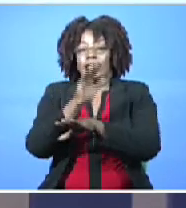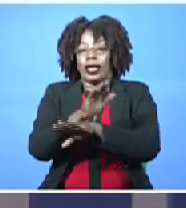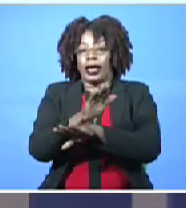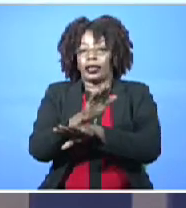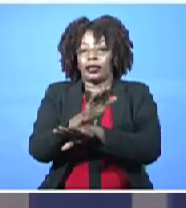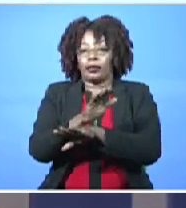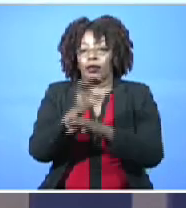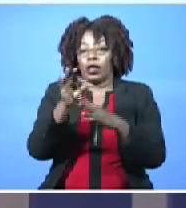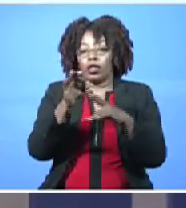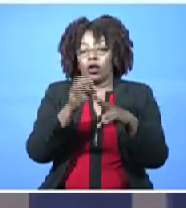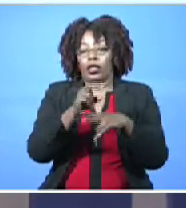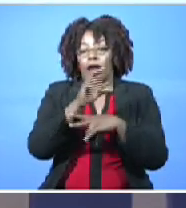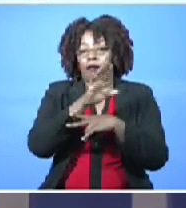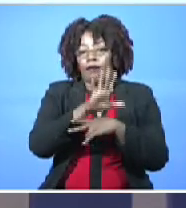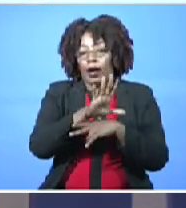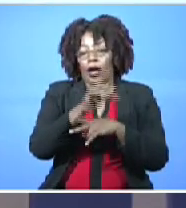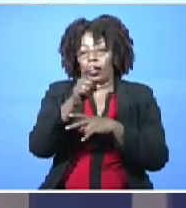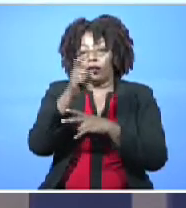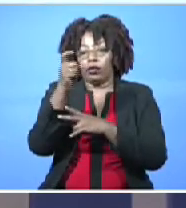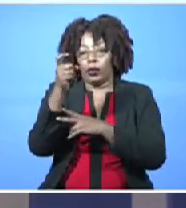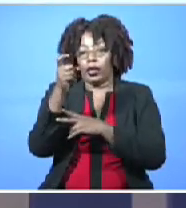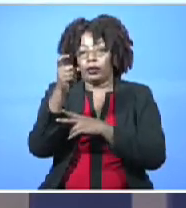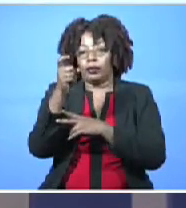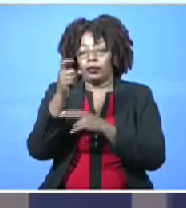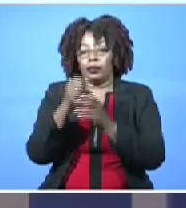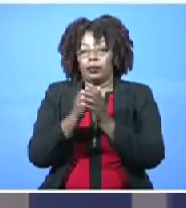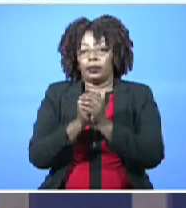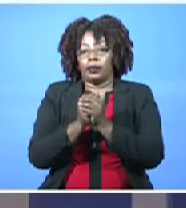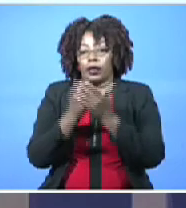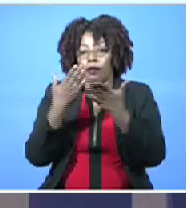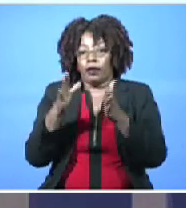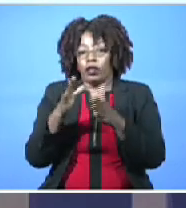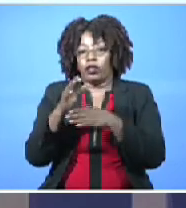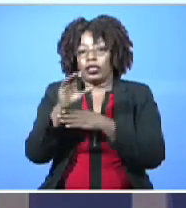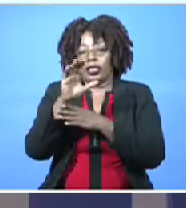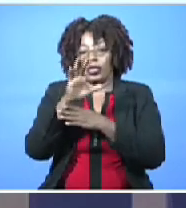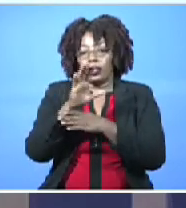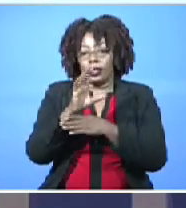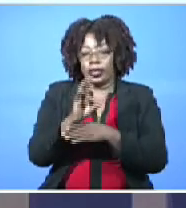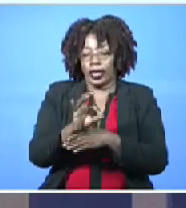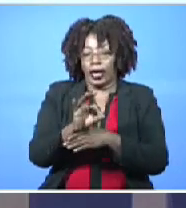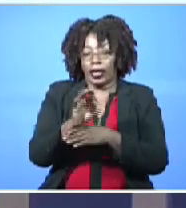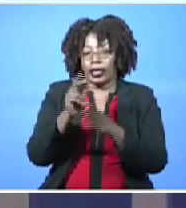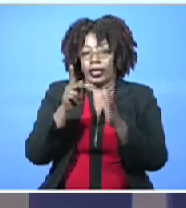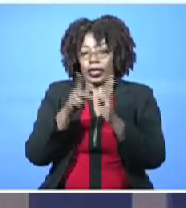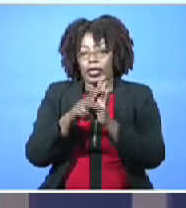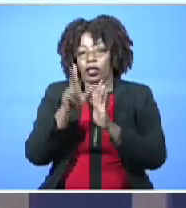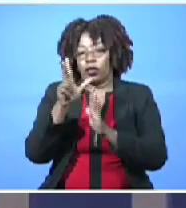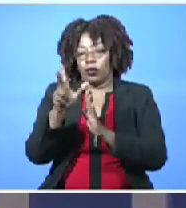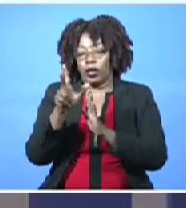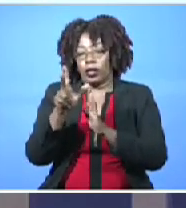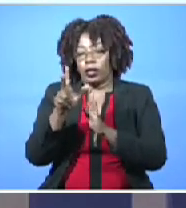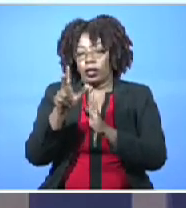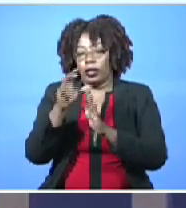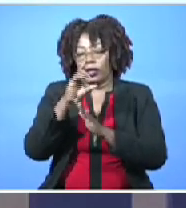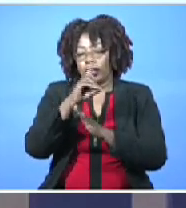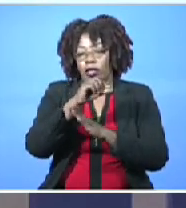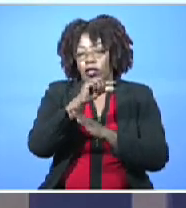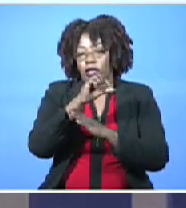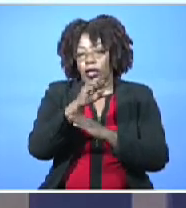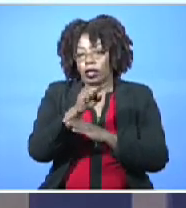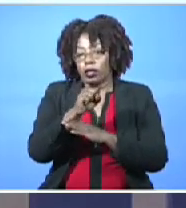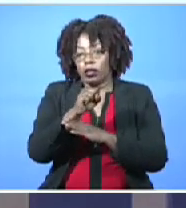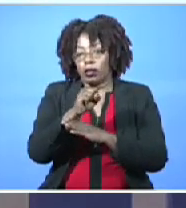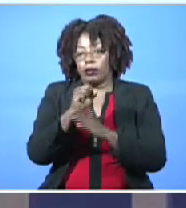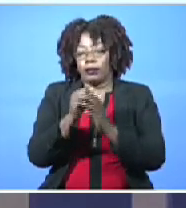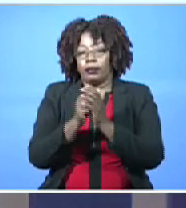scored a 5-set win over North Greenville. Eugene Stewart finishing up with 9 kills, 2 aces, a block, and 3 digs. Rajal Moxie added 4 kills,